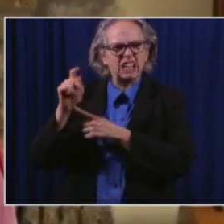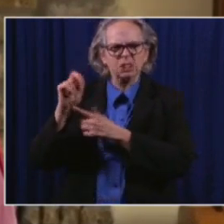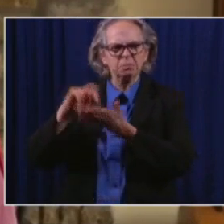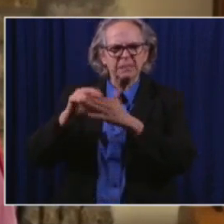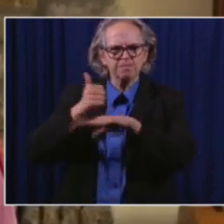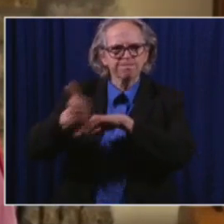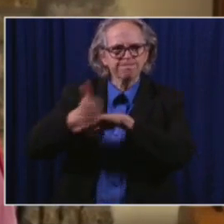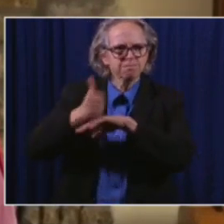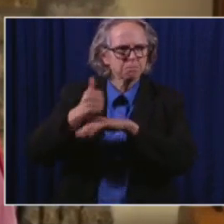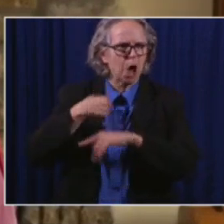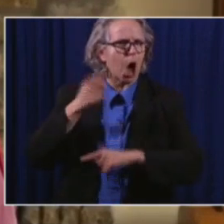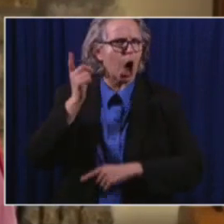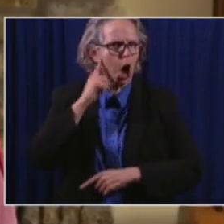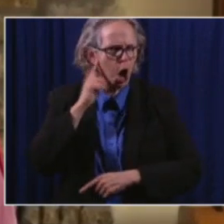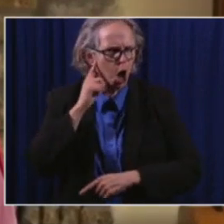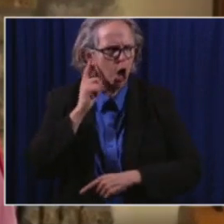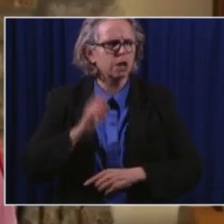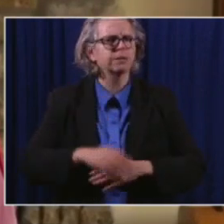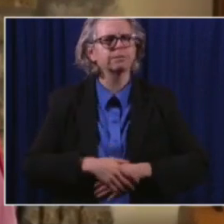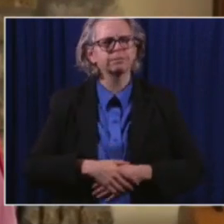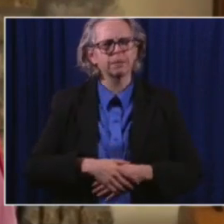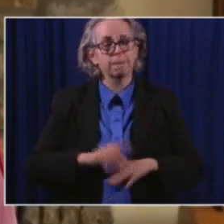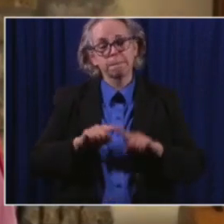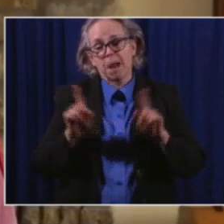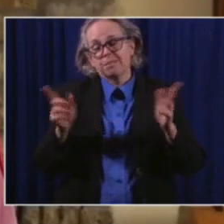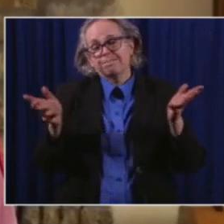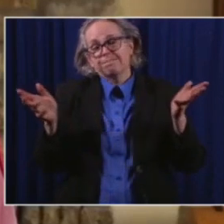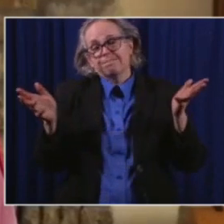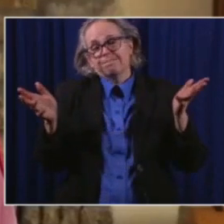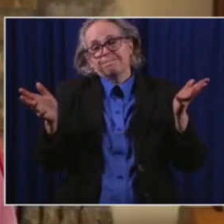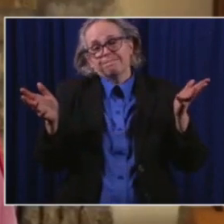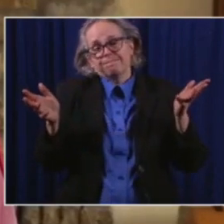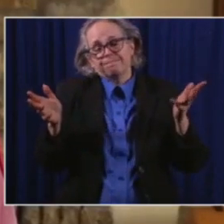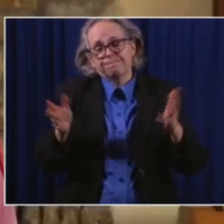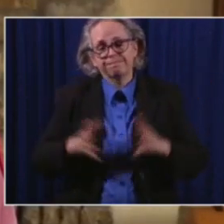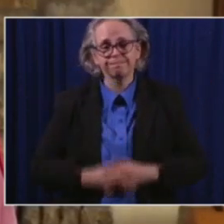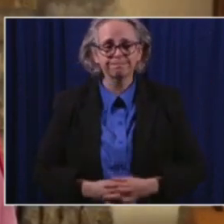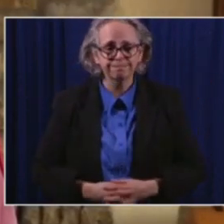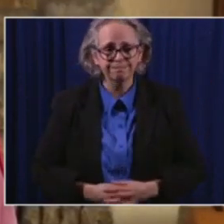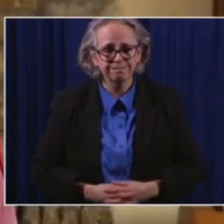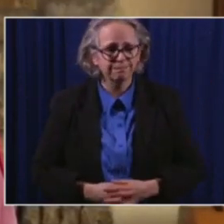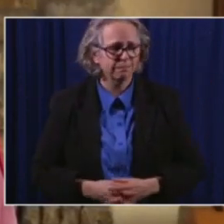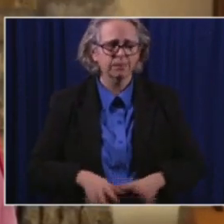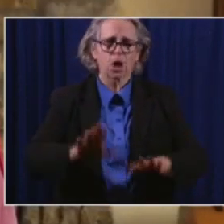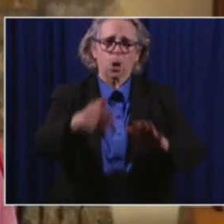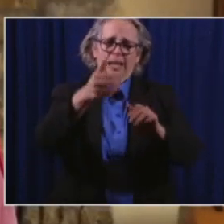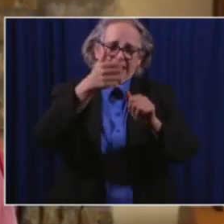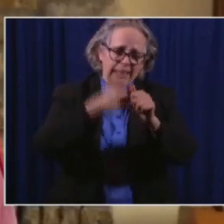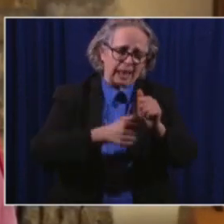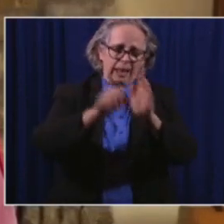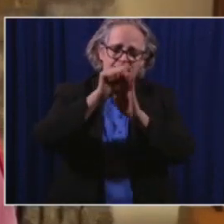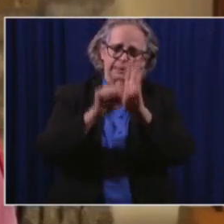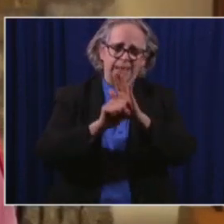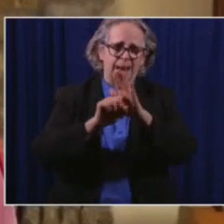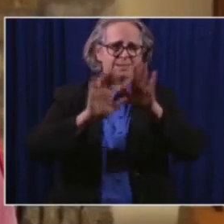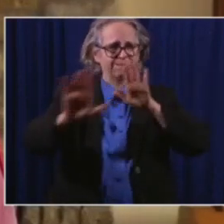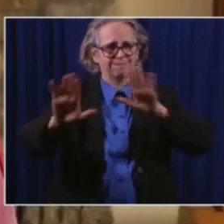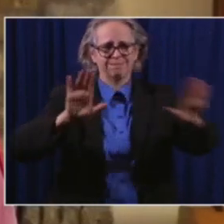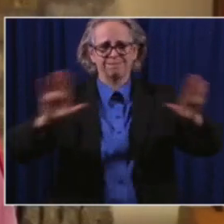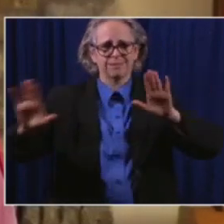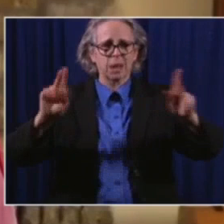look, we have people in every state who believe